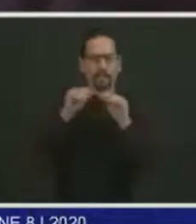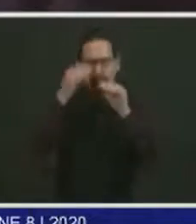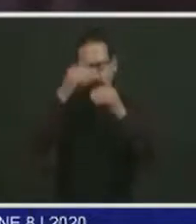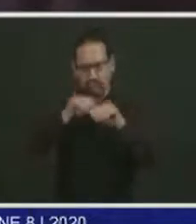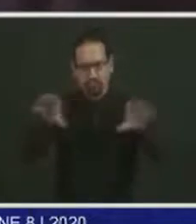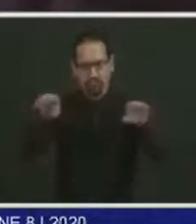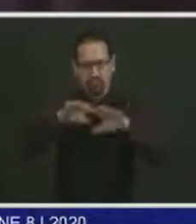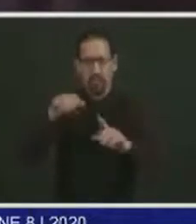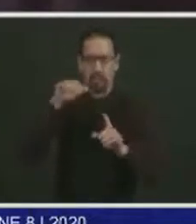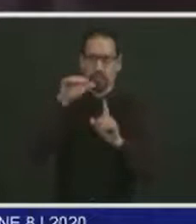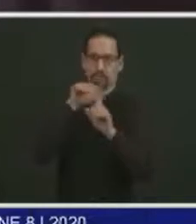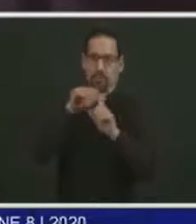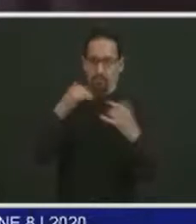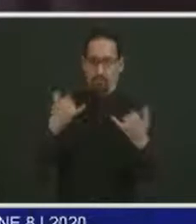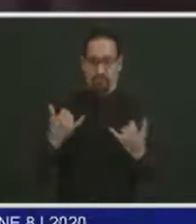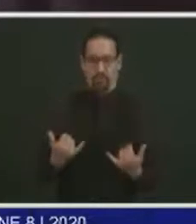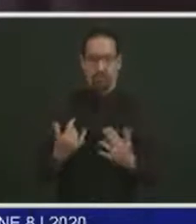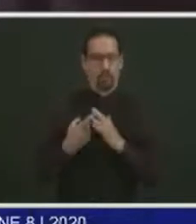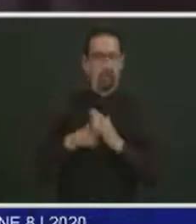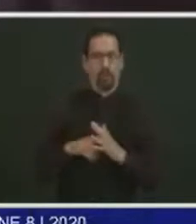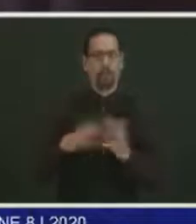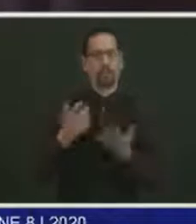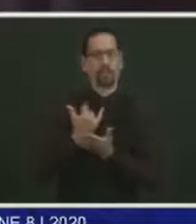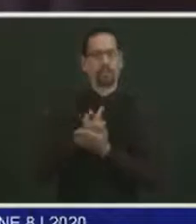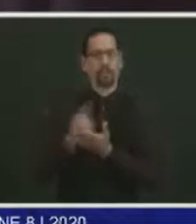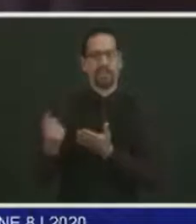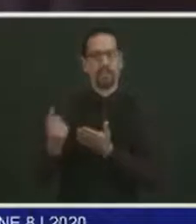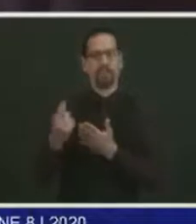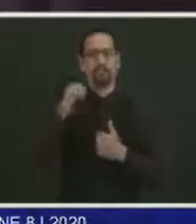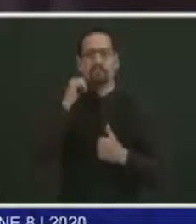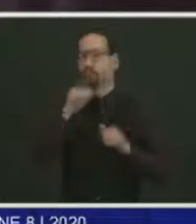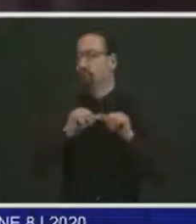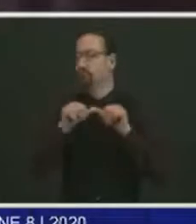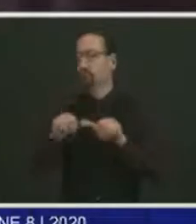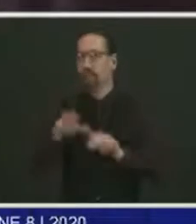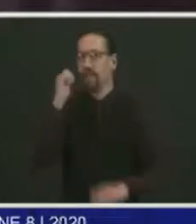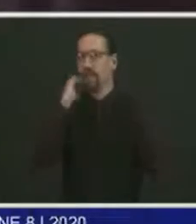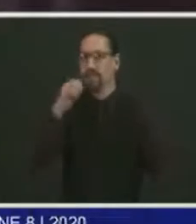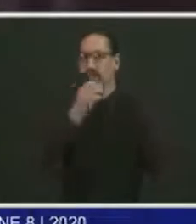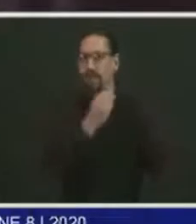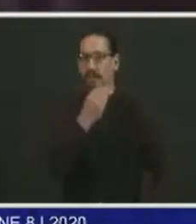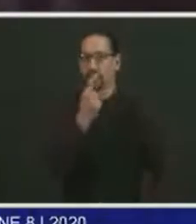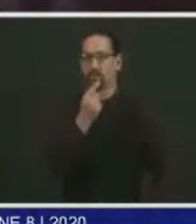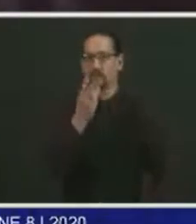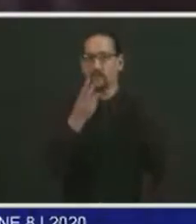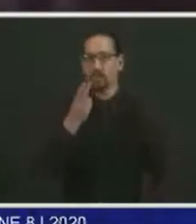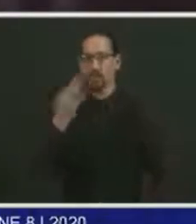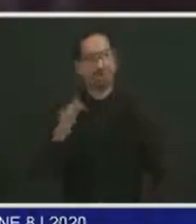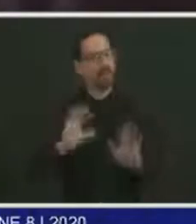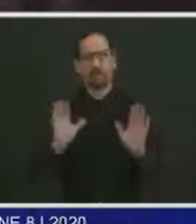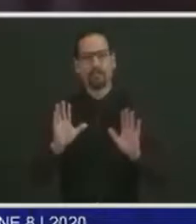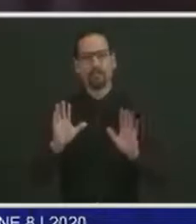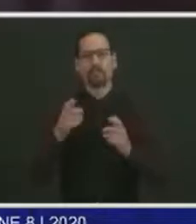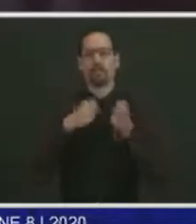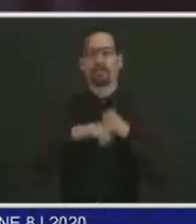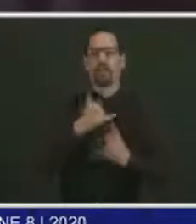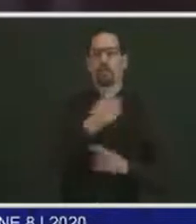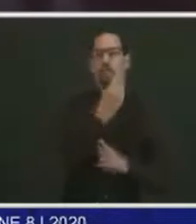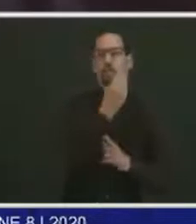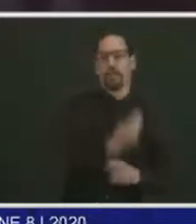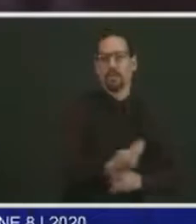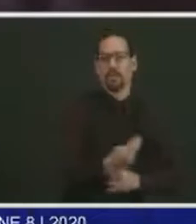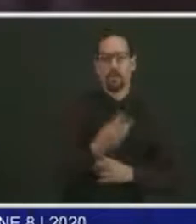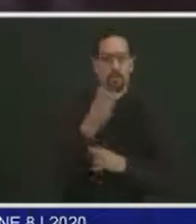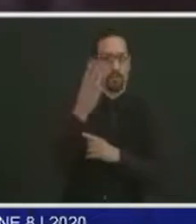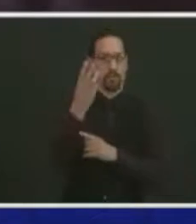press conferences. As a reminder, starting today, these are no longer daily pressers. It will